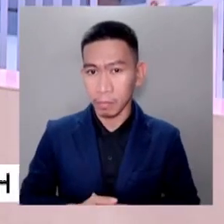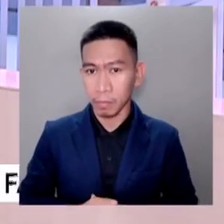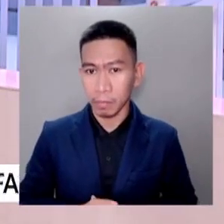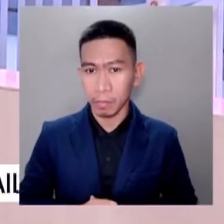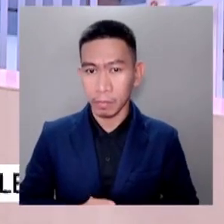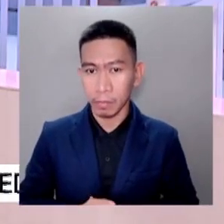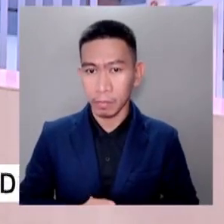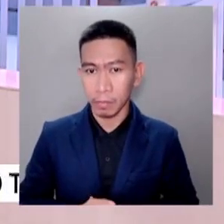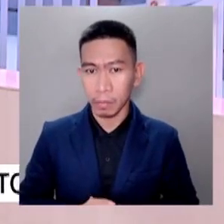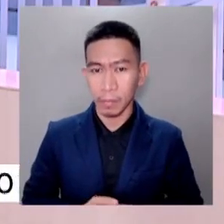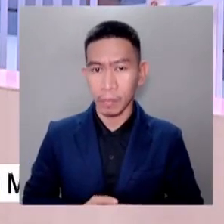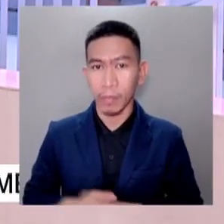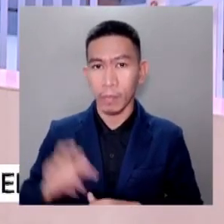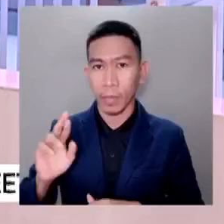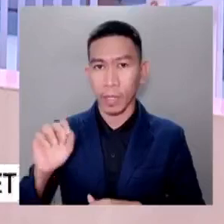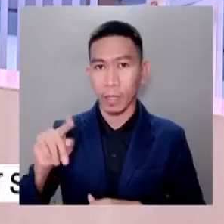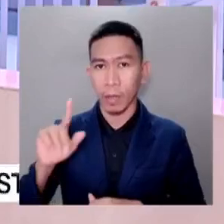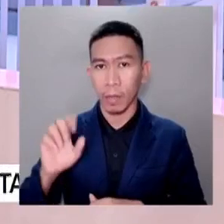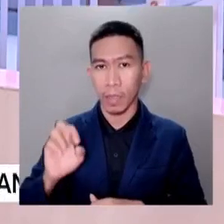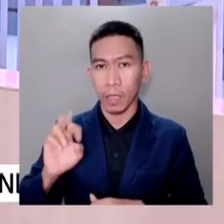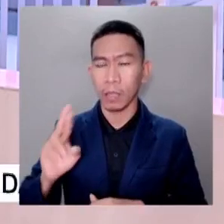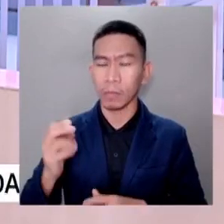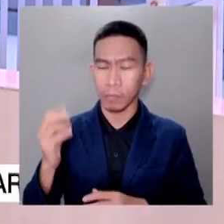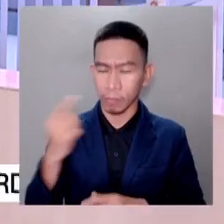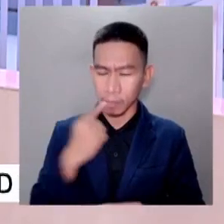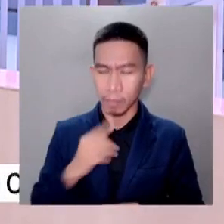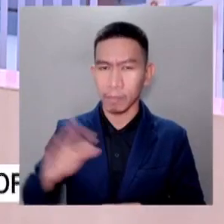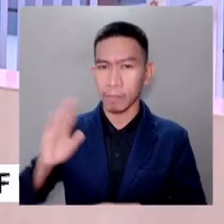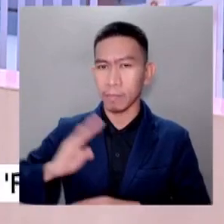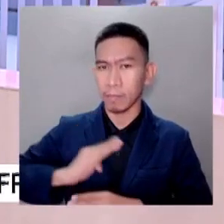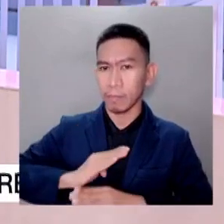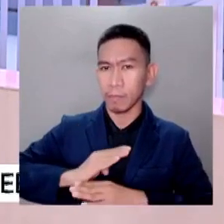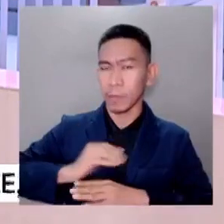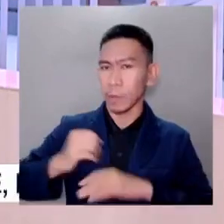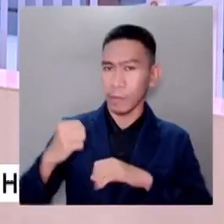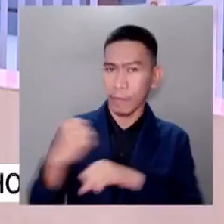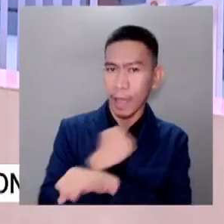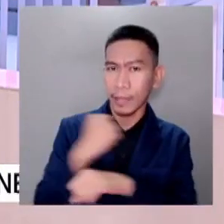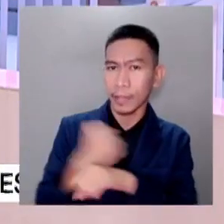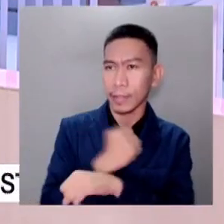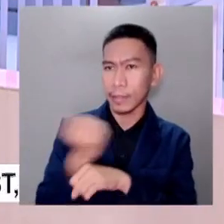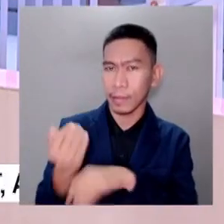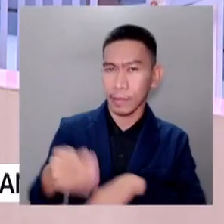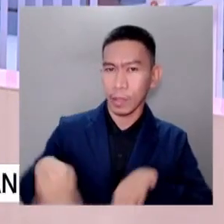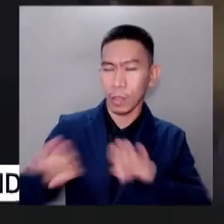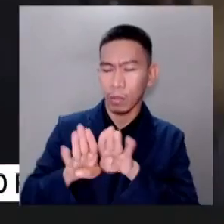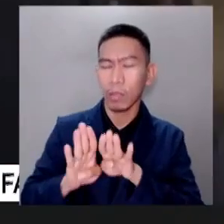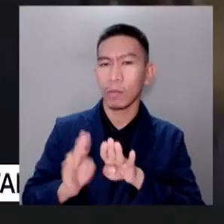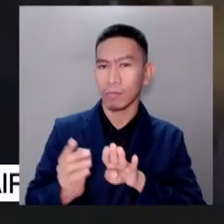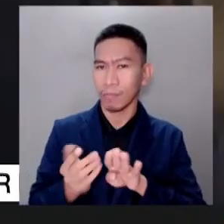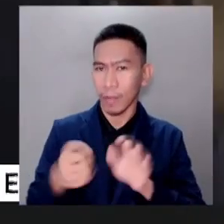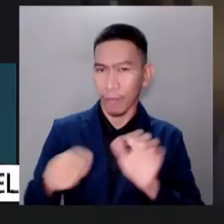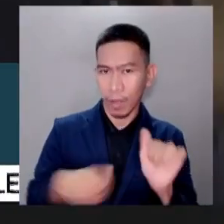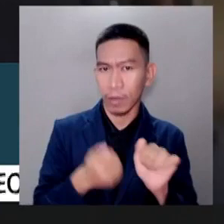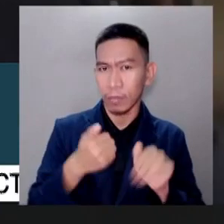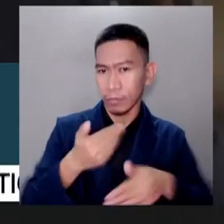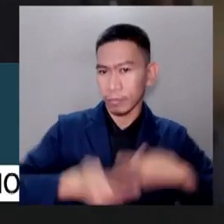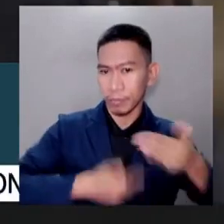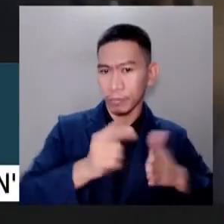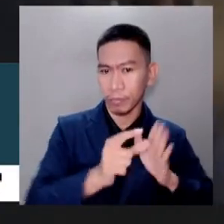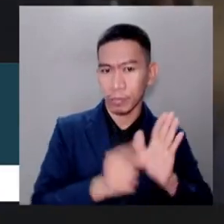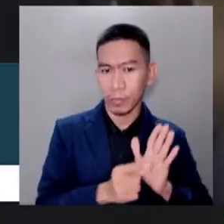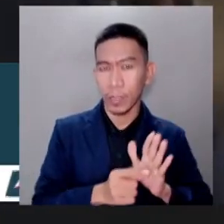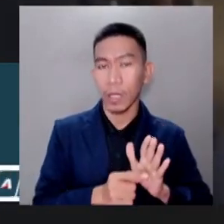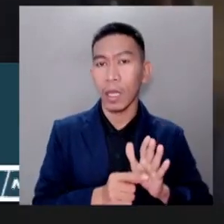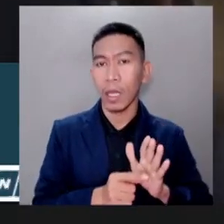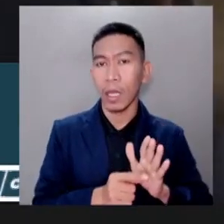Well, Rappler vows to fight the SEC shutdown order by using all legal means. Rappler's lawyer, Francis Lim, says they